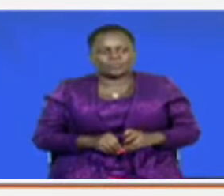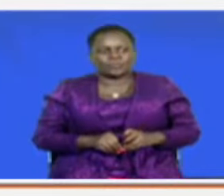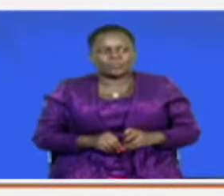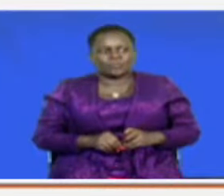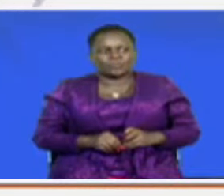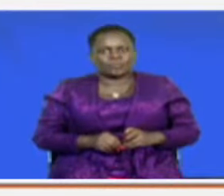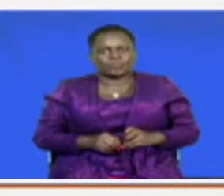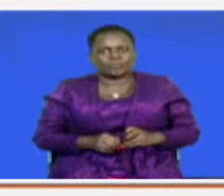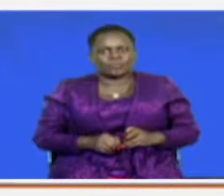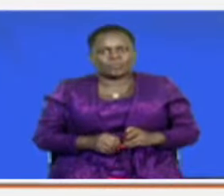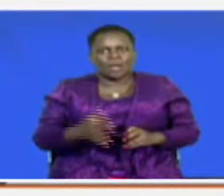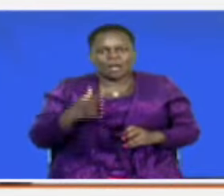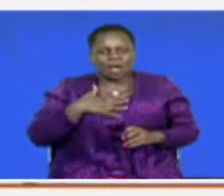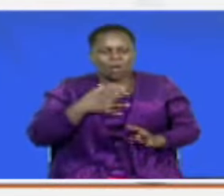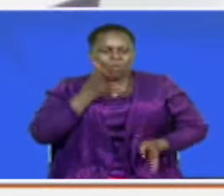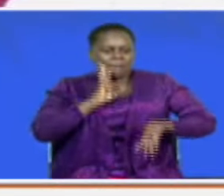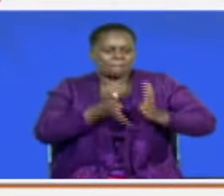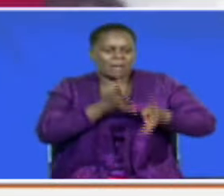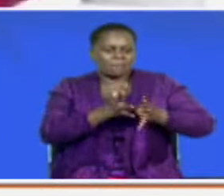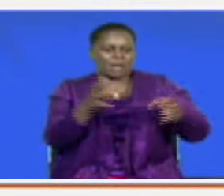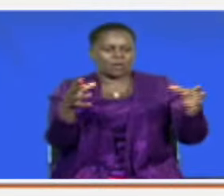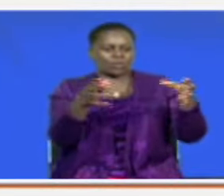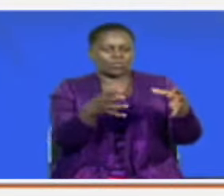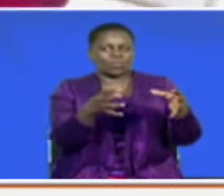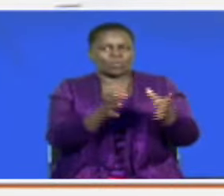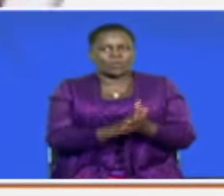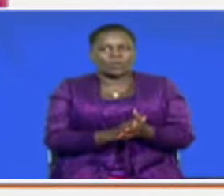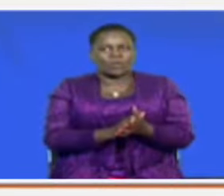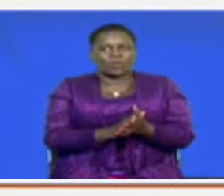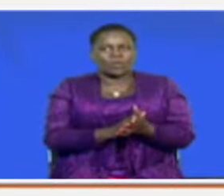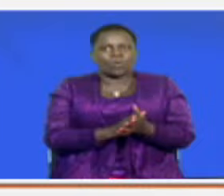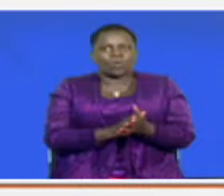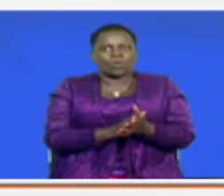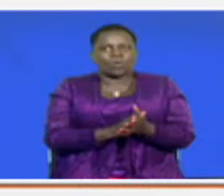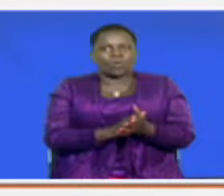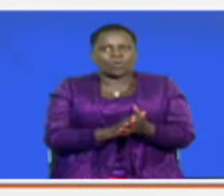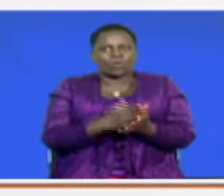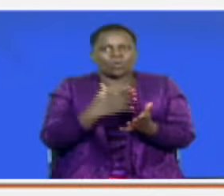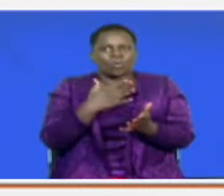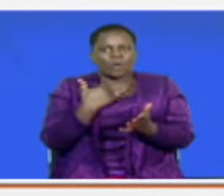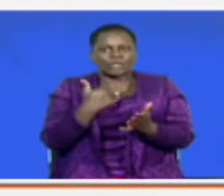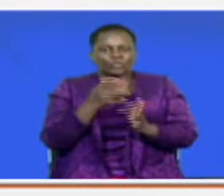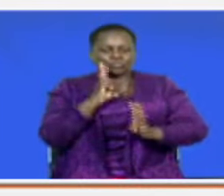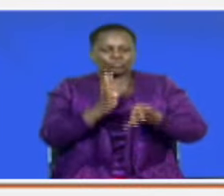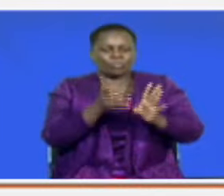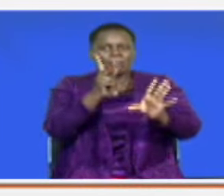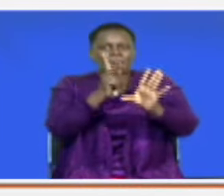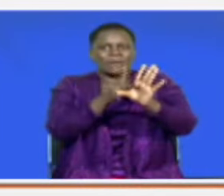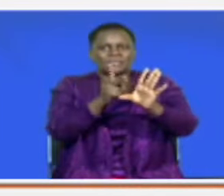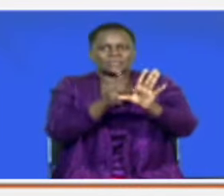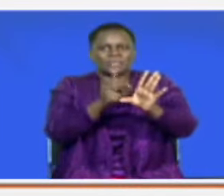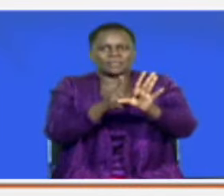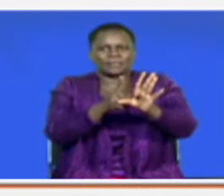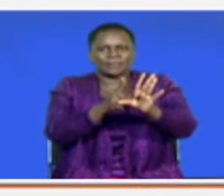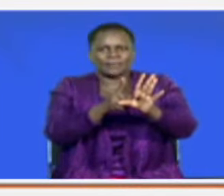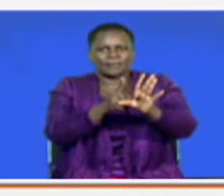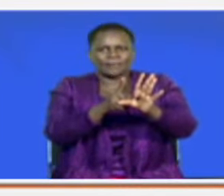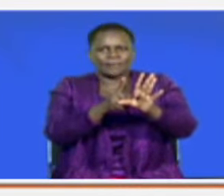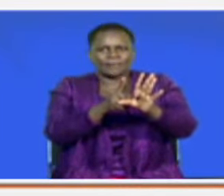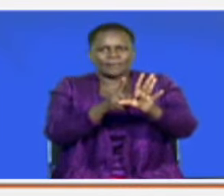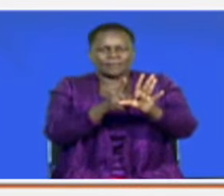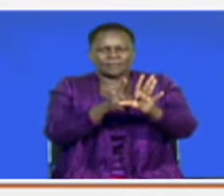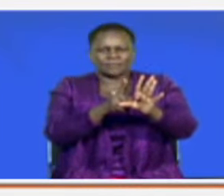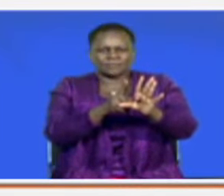And got our athletes not to run away from AIU and ADAC, but to cooperate with ADAC